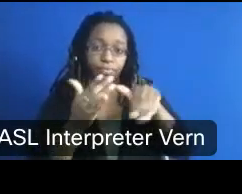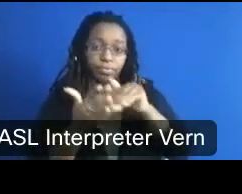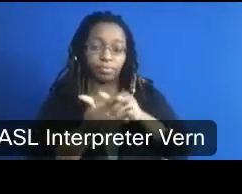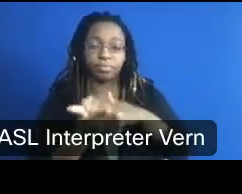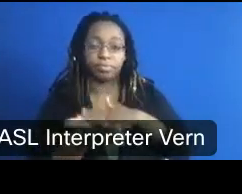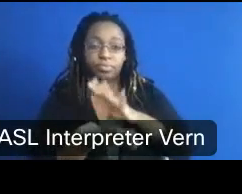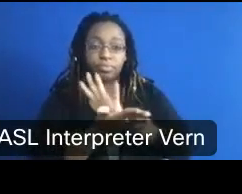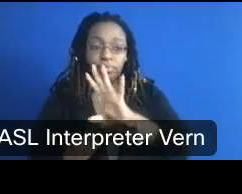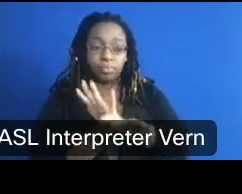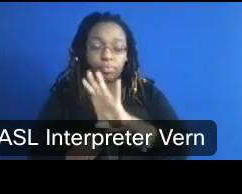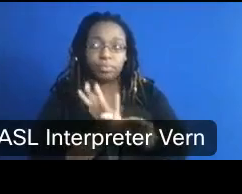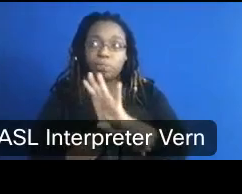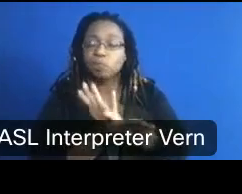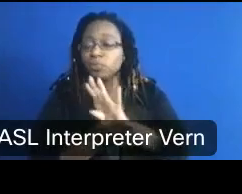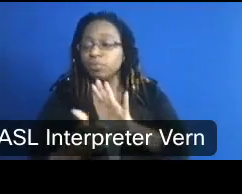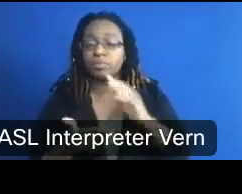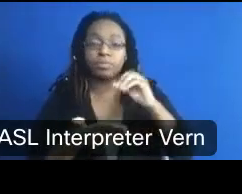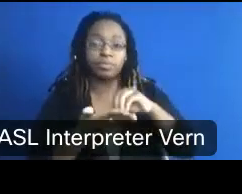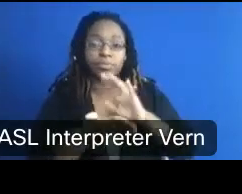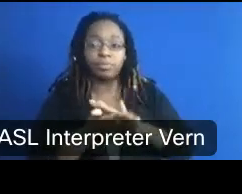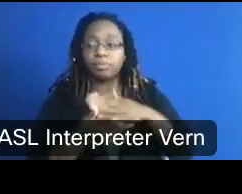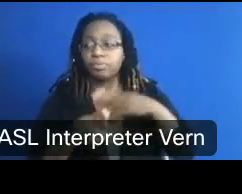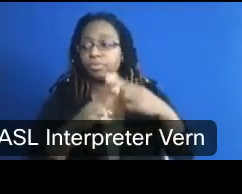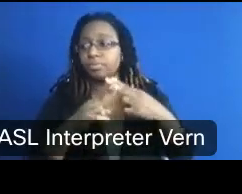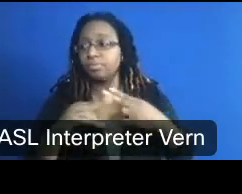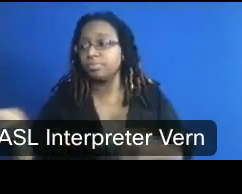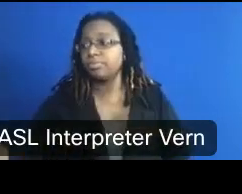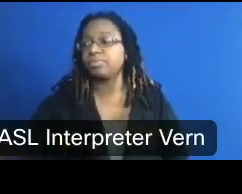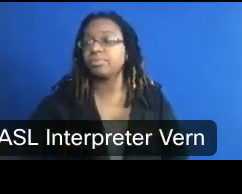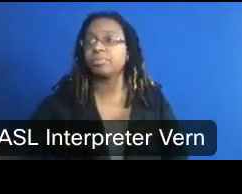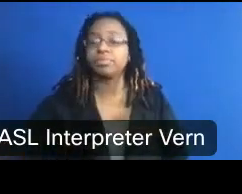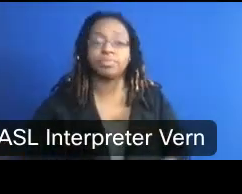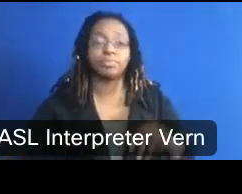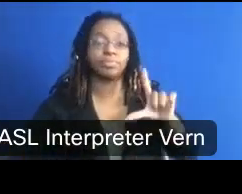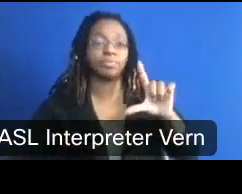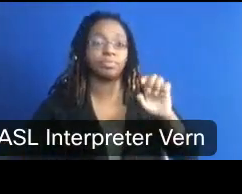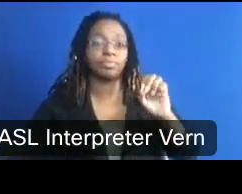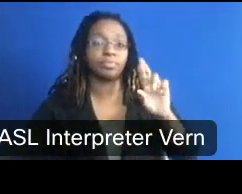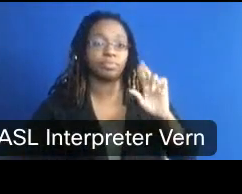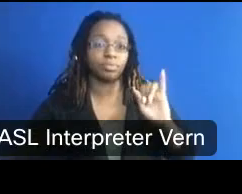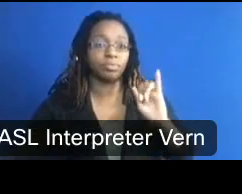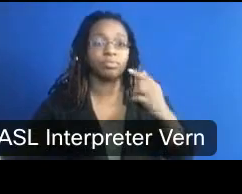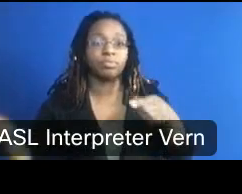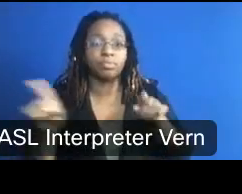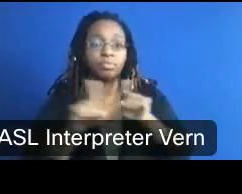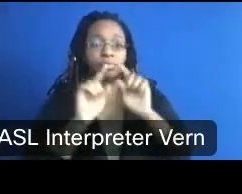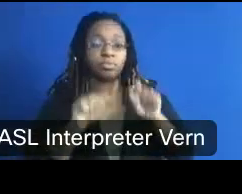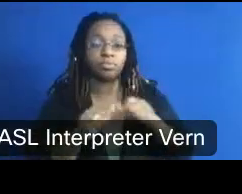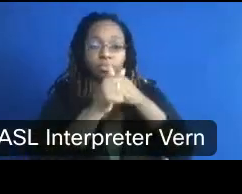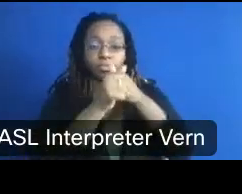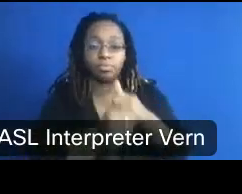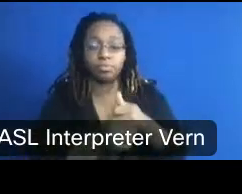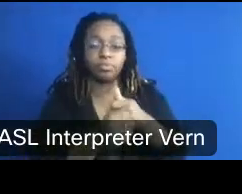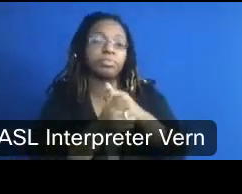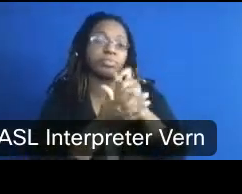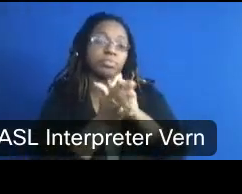and putting my name in it. Or you can also do what this template shows and just write a line,